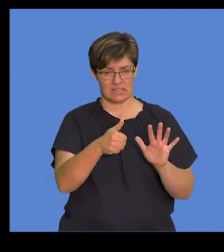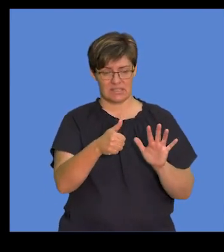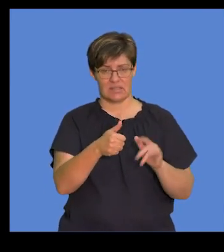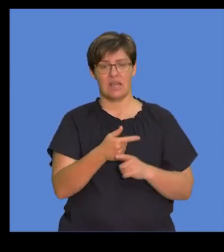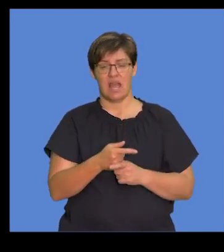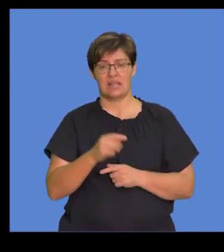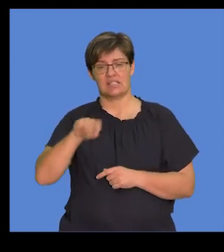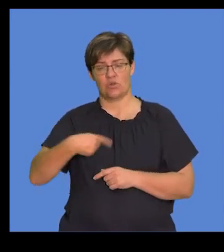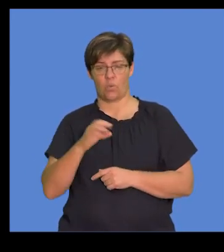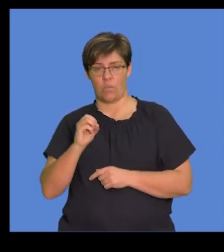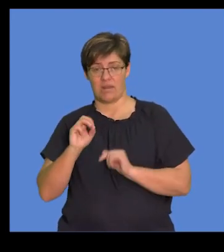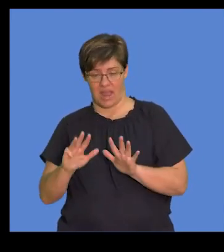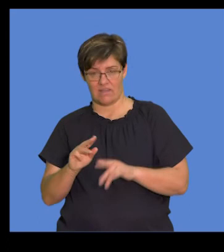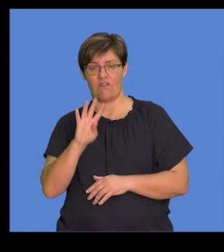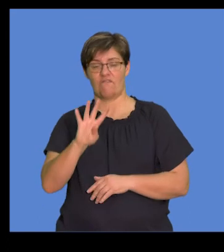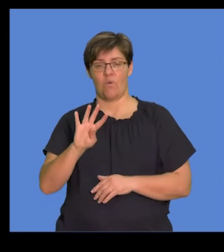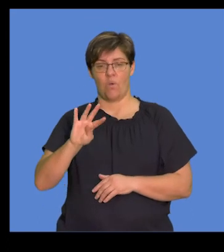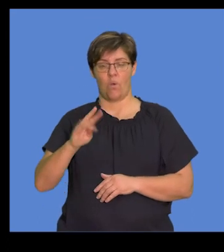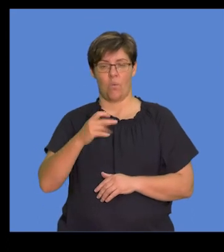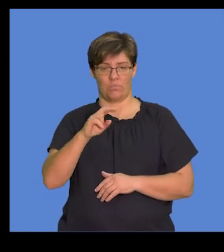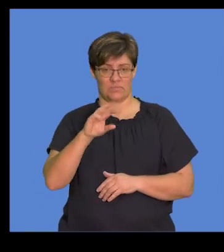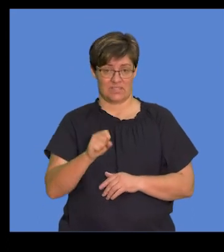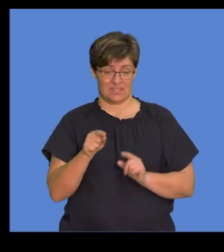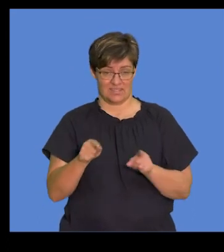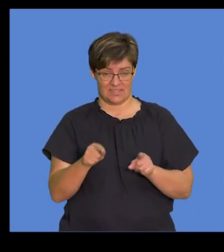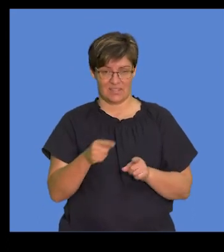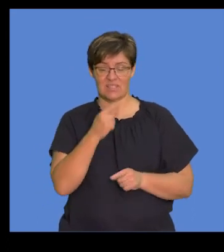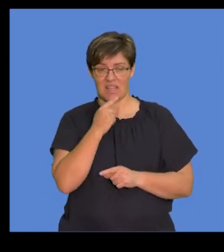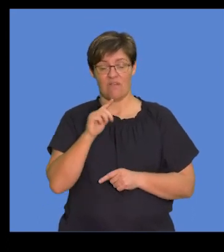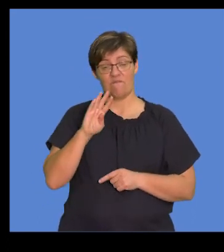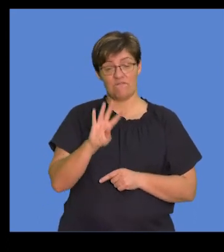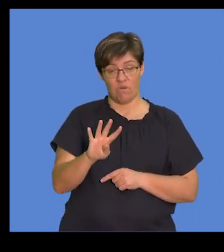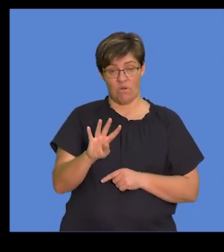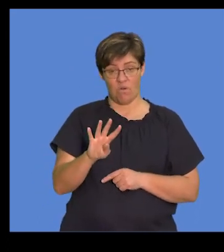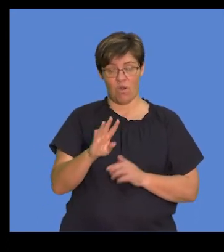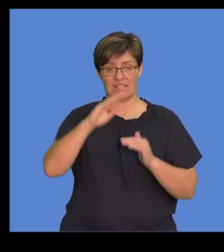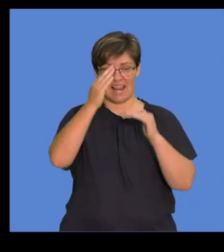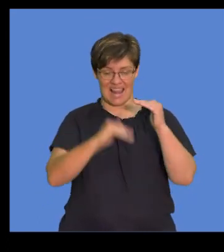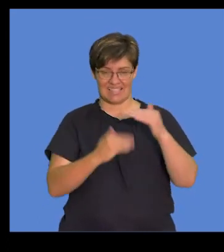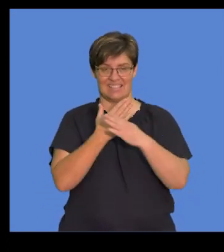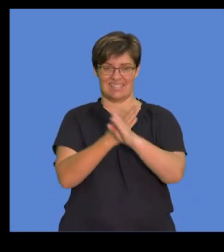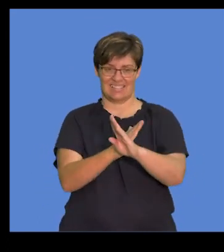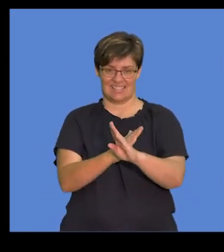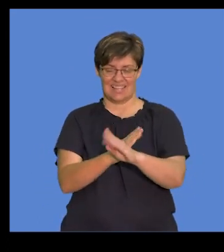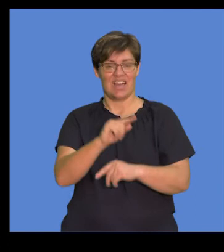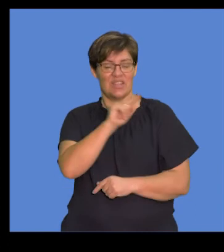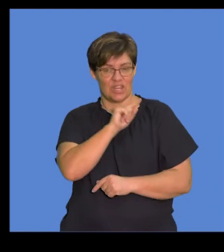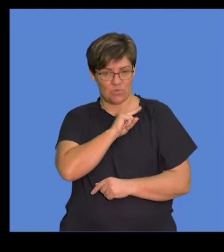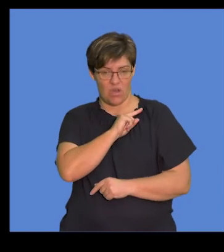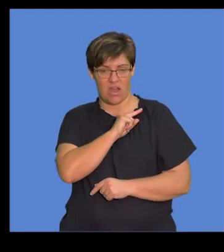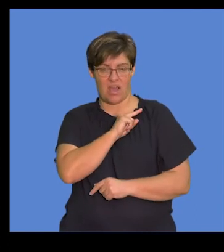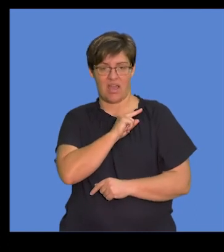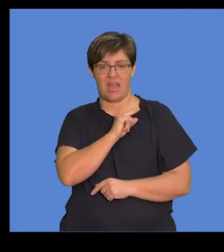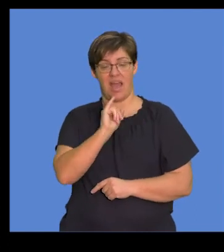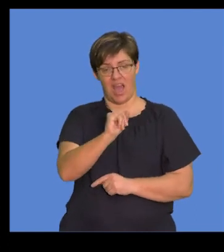0.6 is for 6 ohms, and then 0.9 is for 4 ohms. And it says to us 4 ohms has lesser resistance. That's